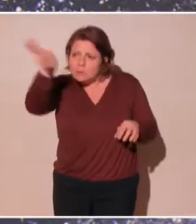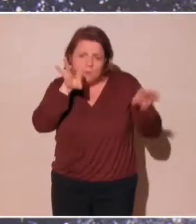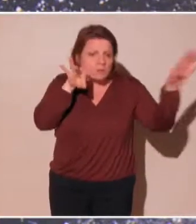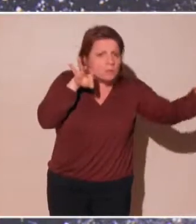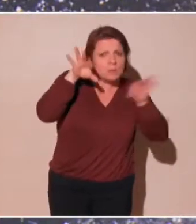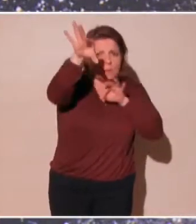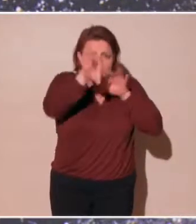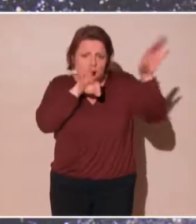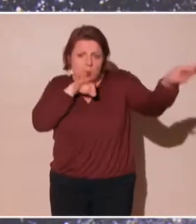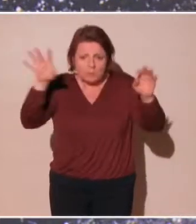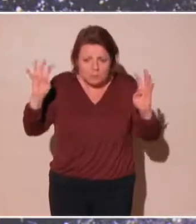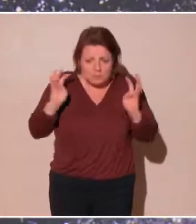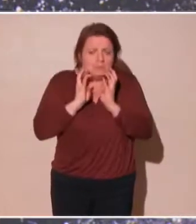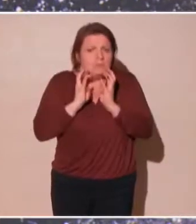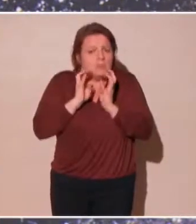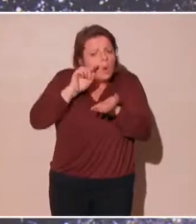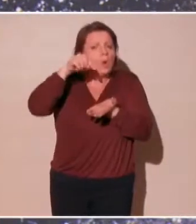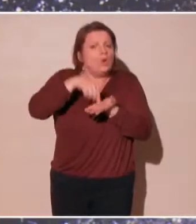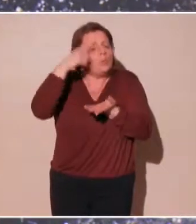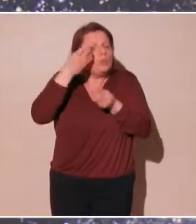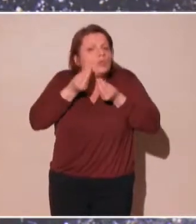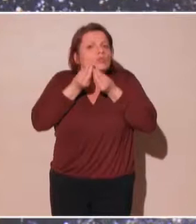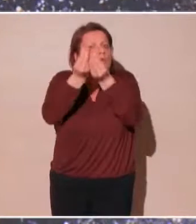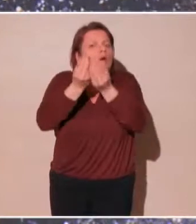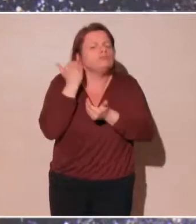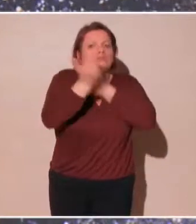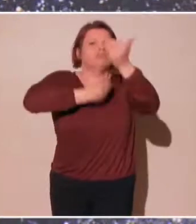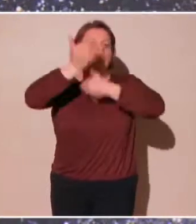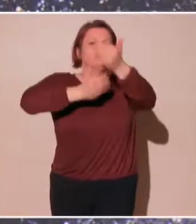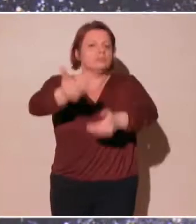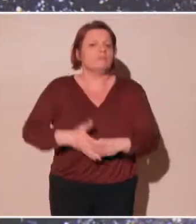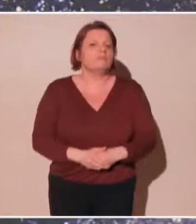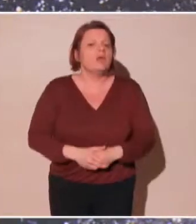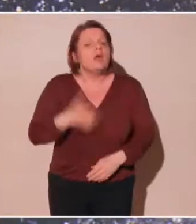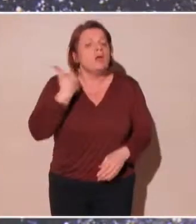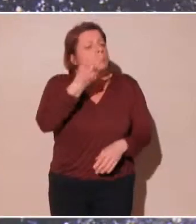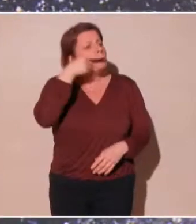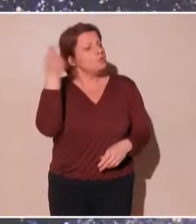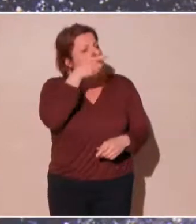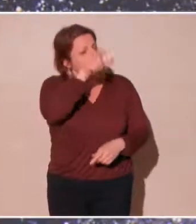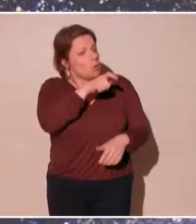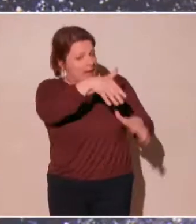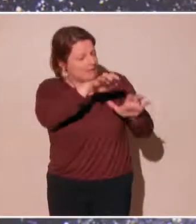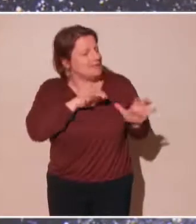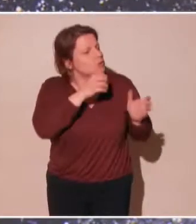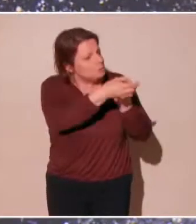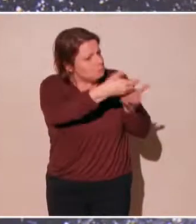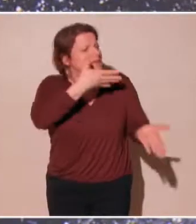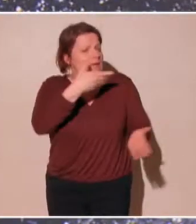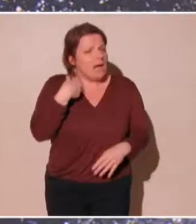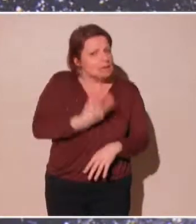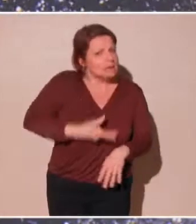its university representatives. But anyway, this was a place where they met and talked about the way forward. I heard what you